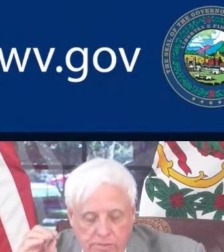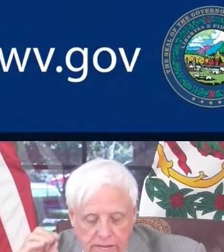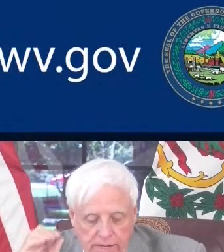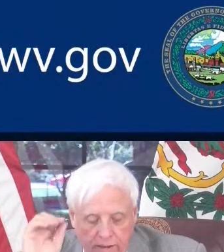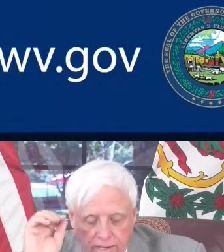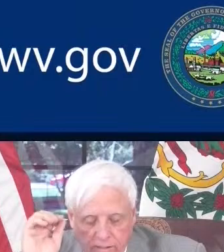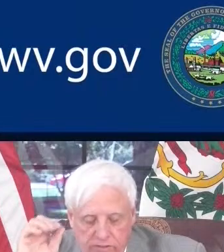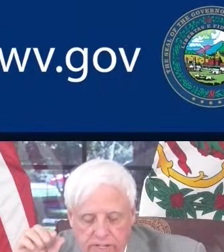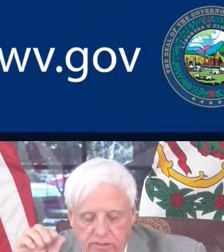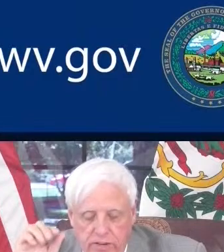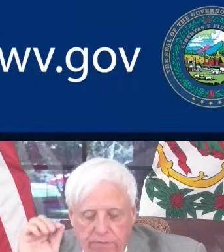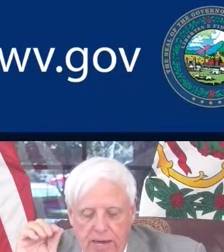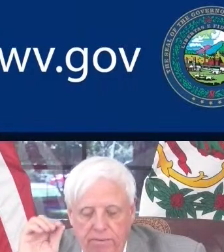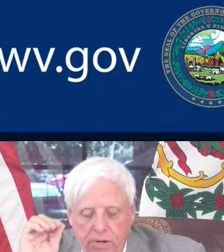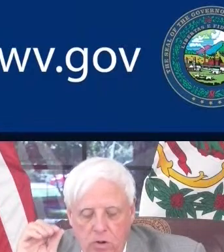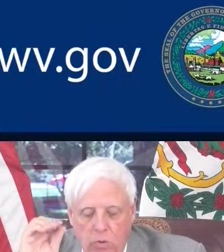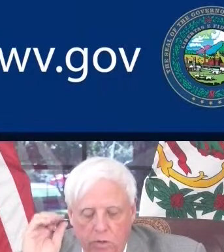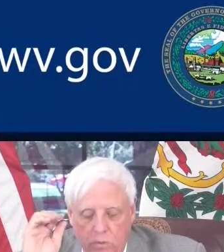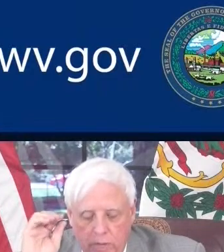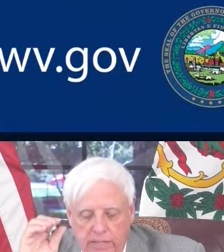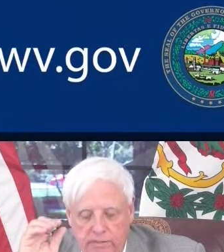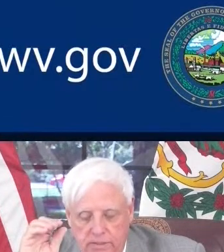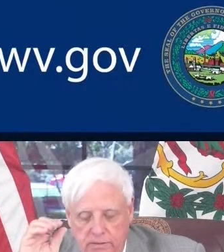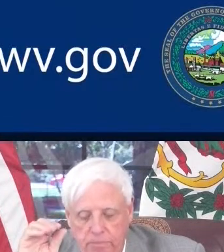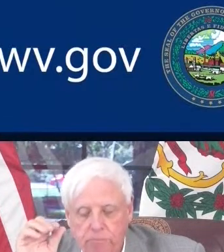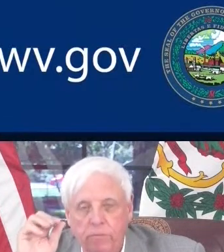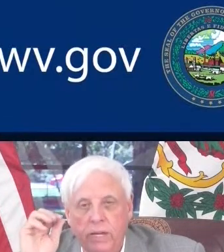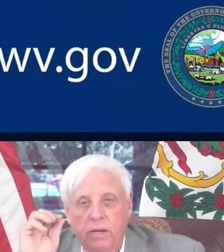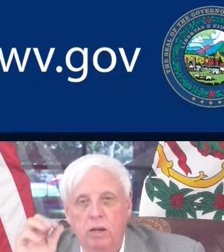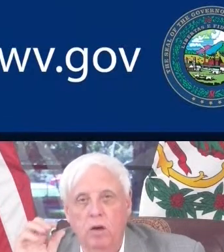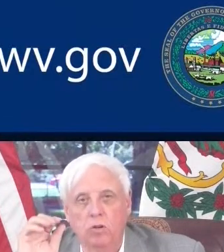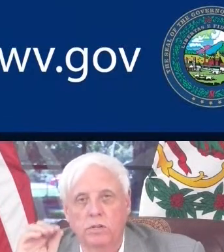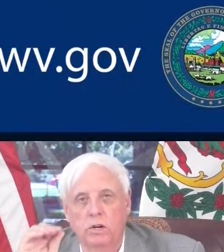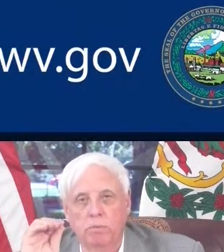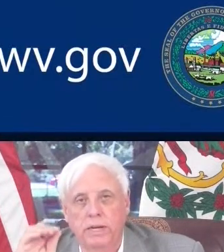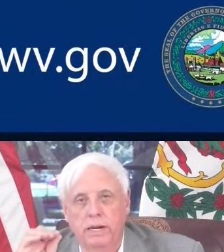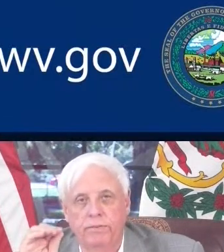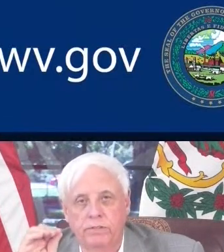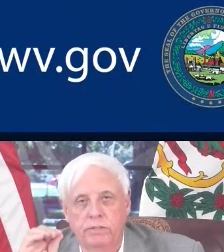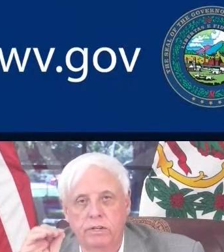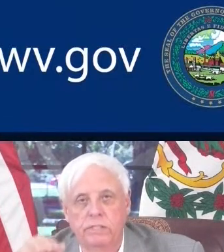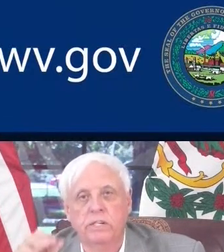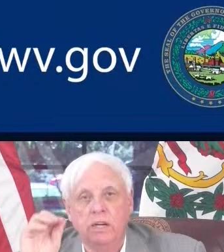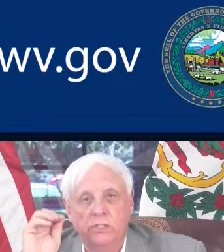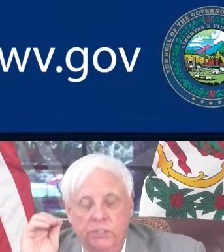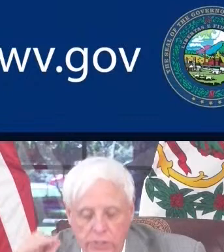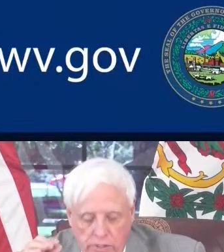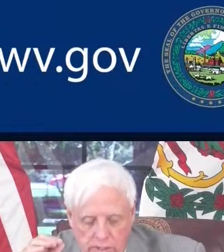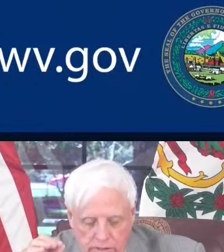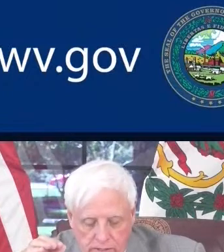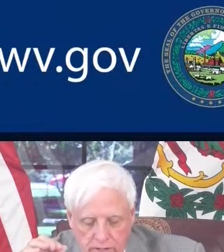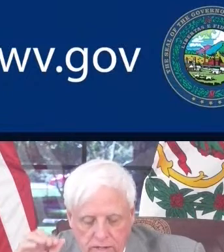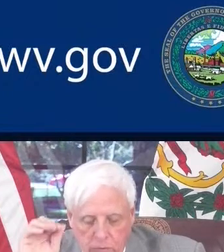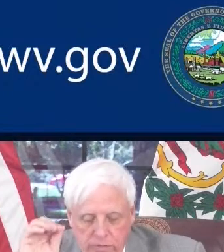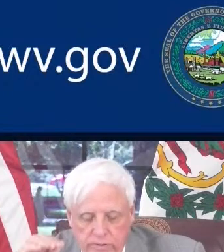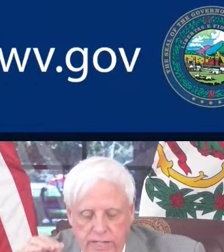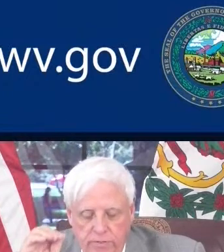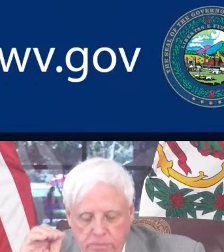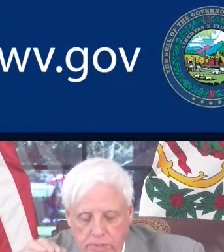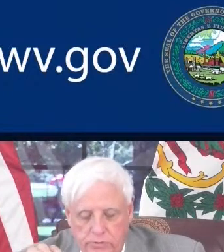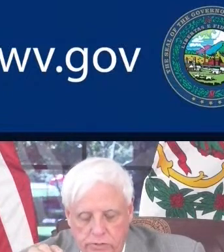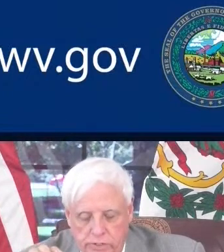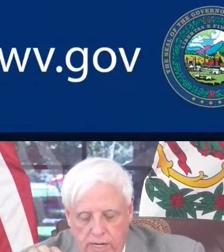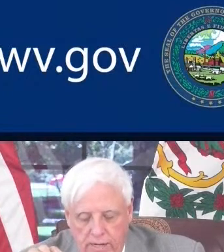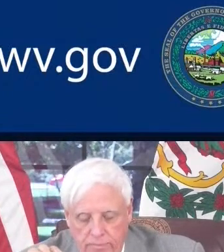Now I'm saying 65 and older residents in long-term care facilities should receive